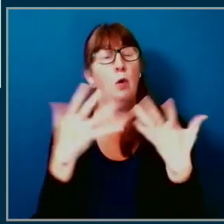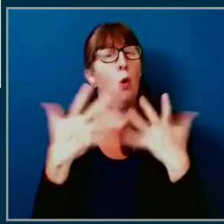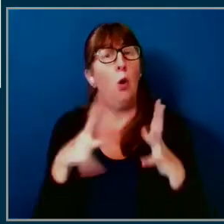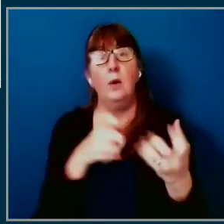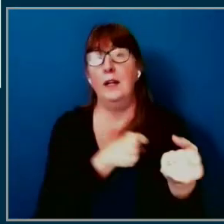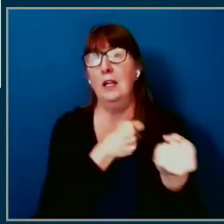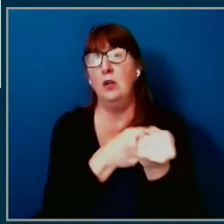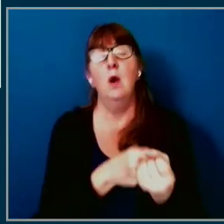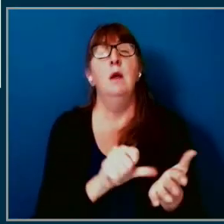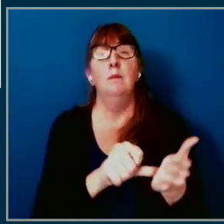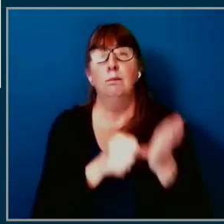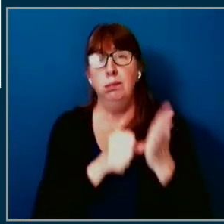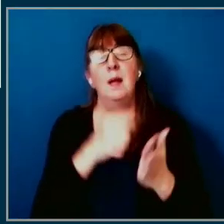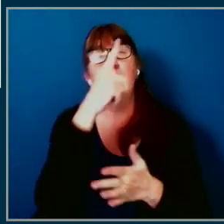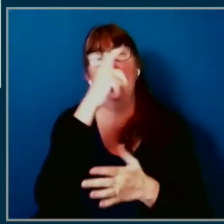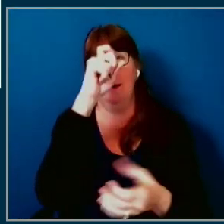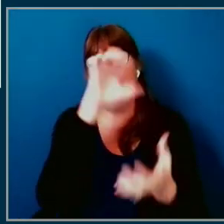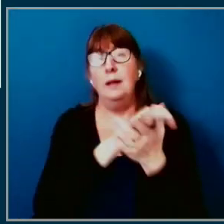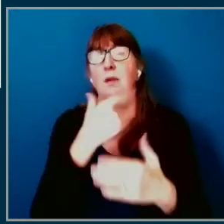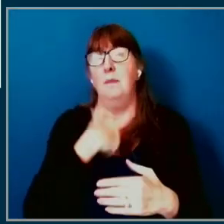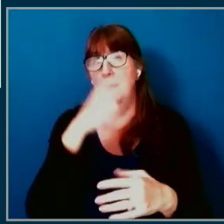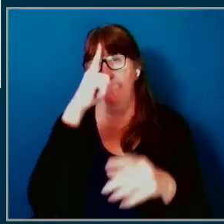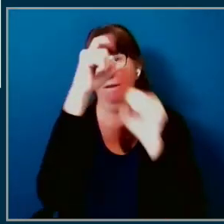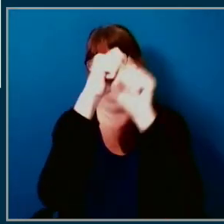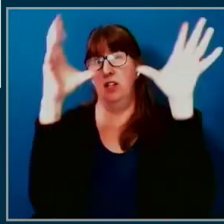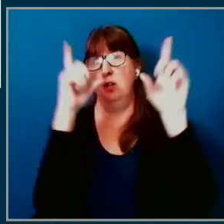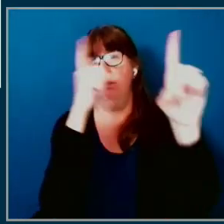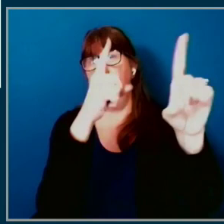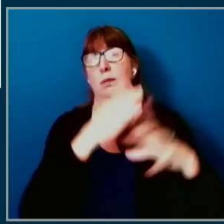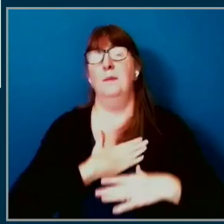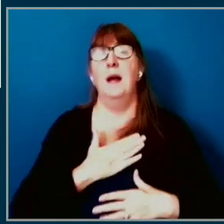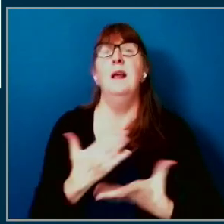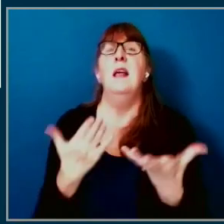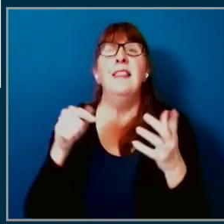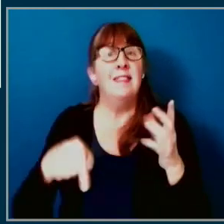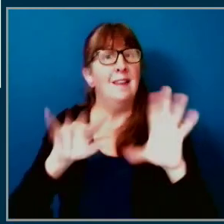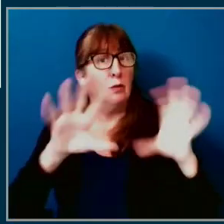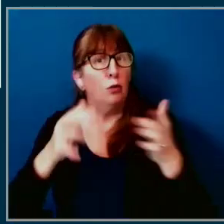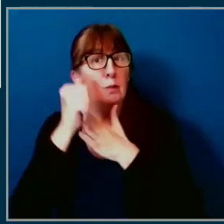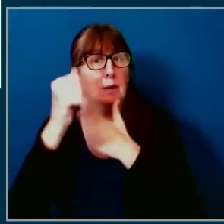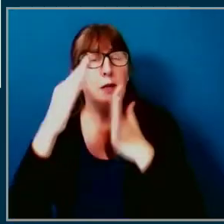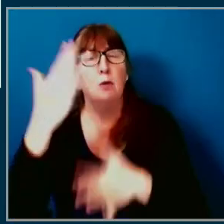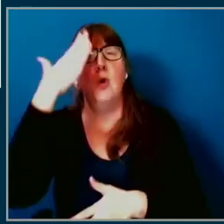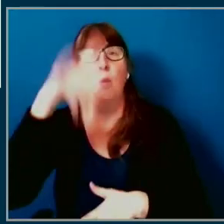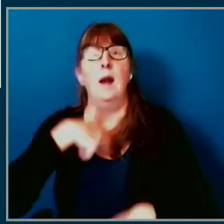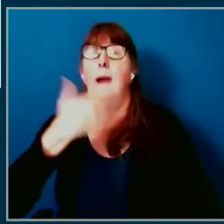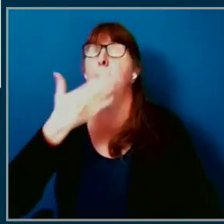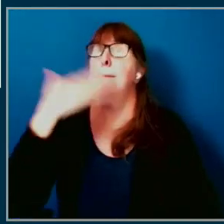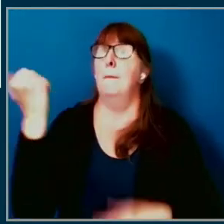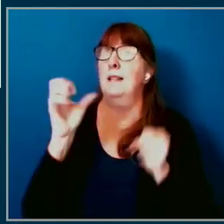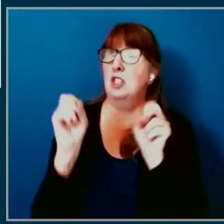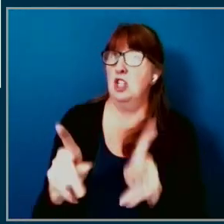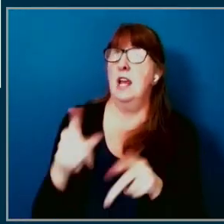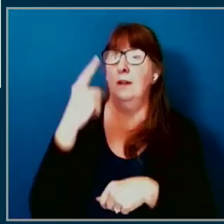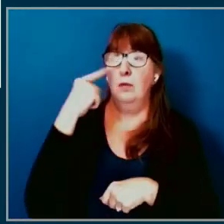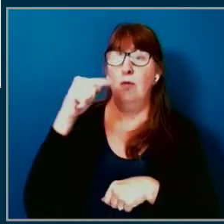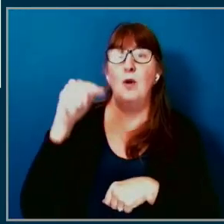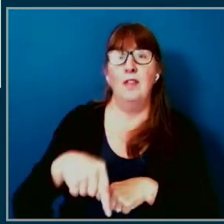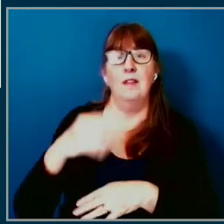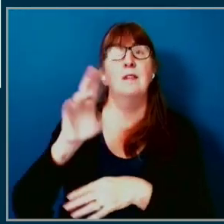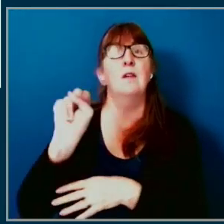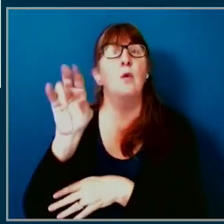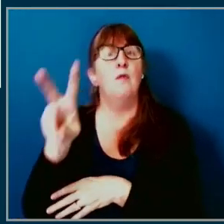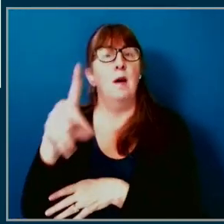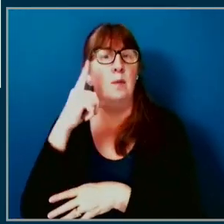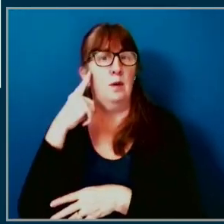in me and they believe in my vision. This group of leaders, they know that I'm the best chance for this November to